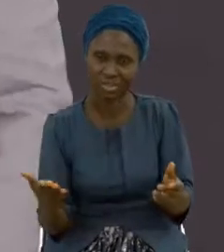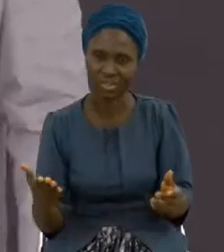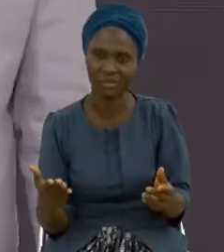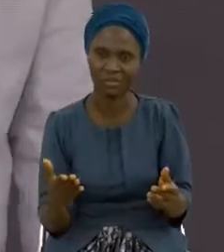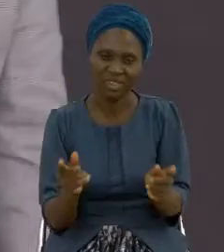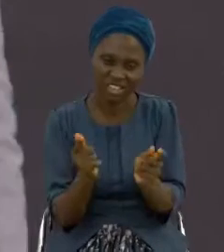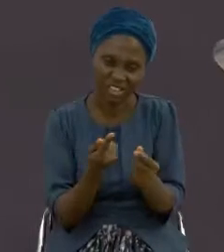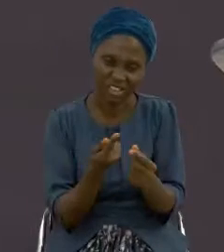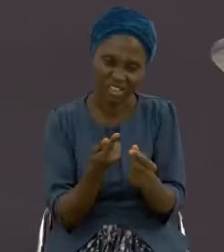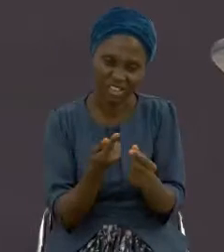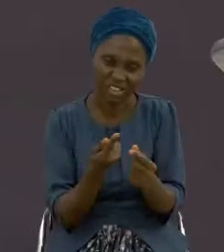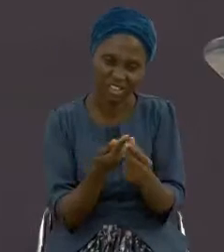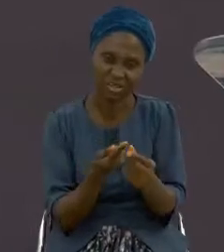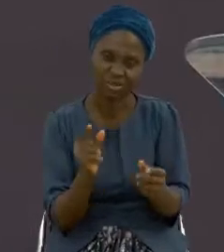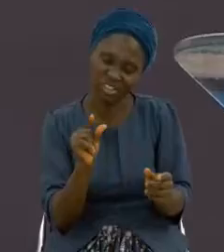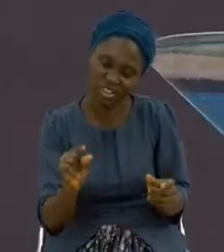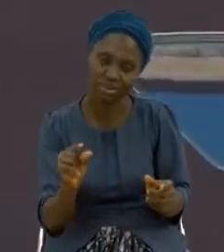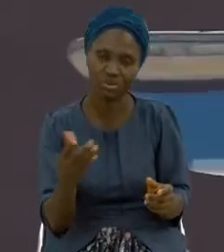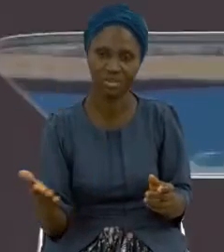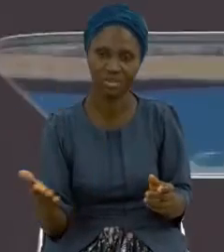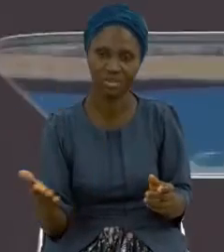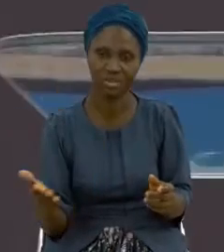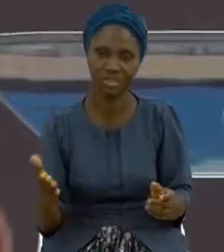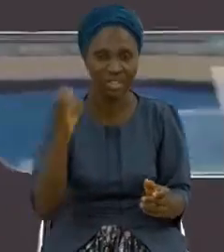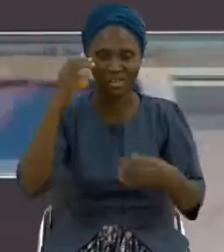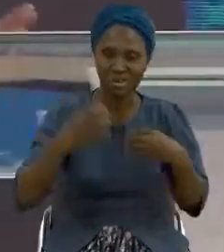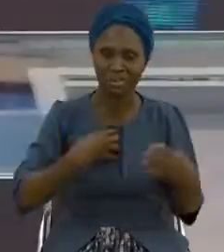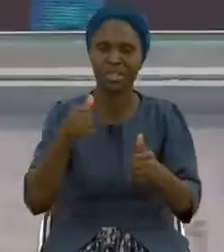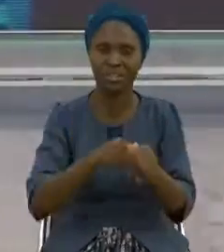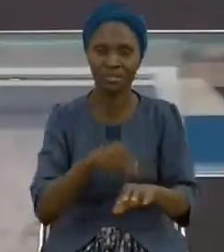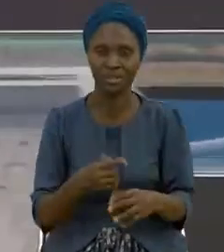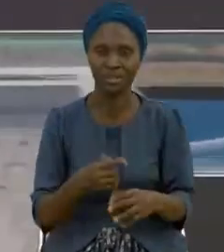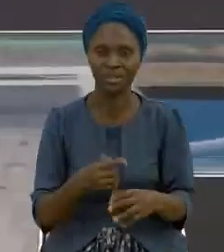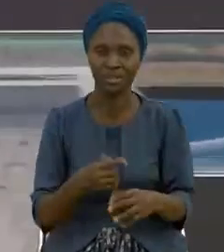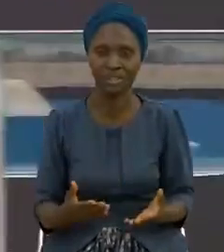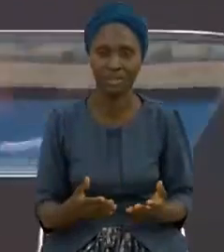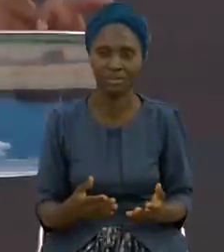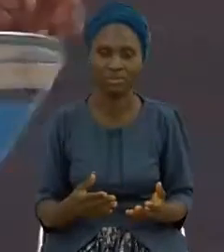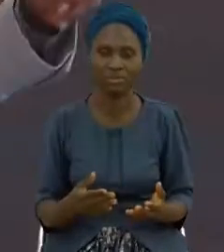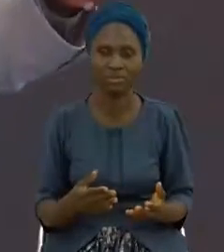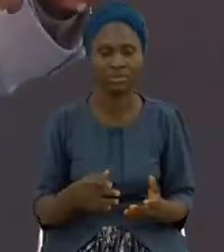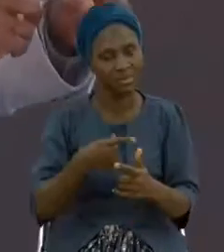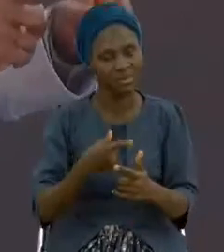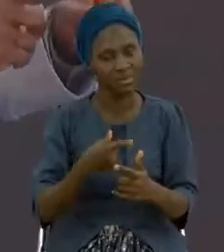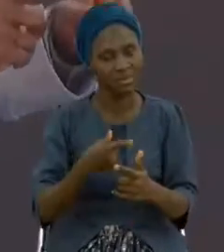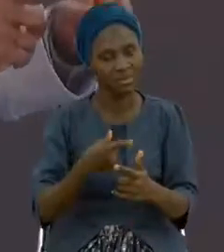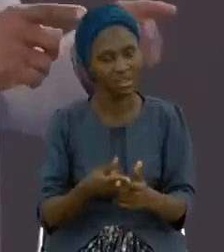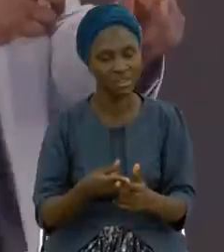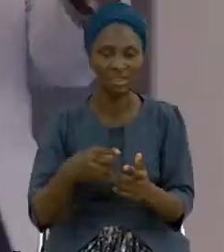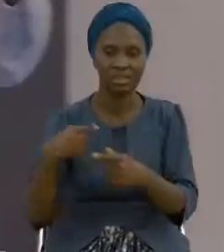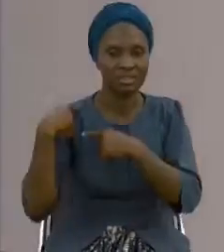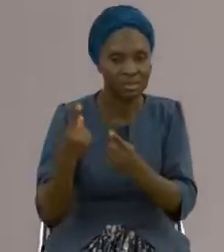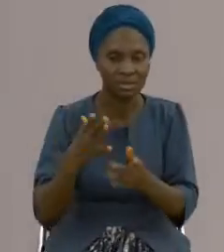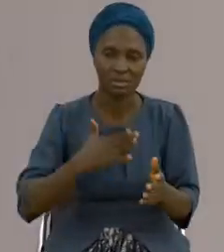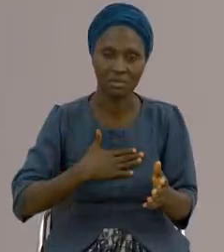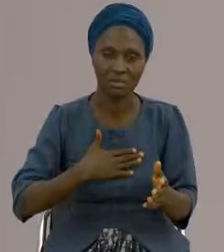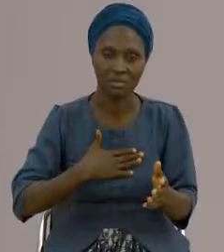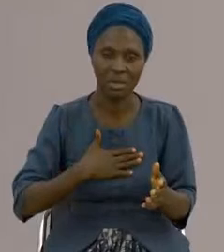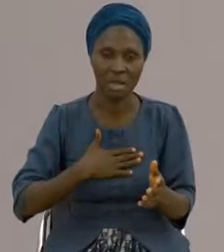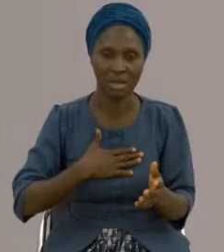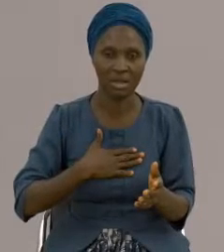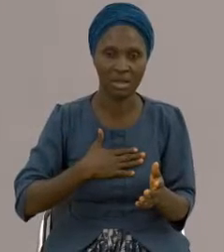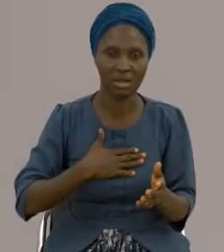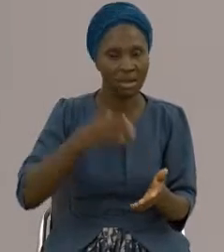right. Since my husband is not manifesting sanctification, I too will